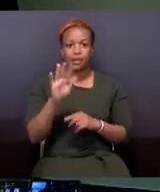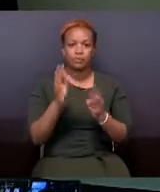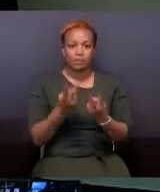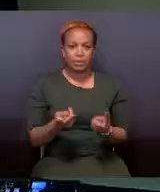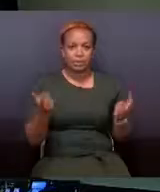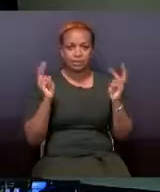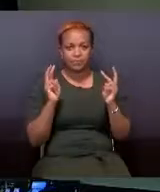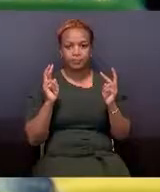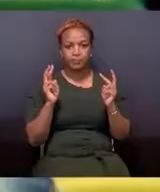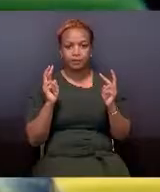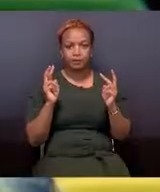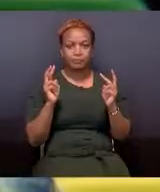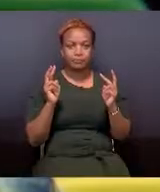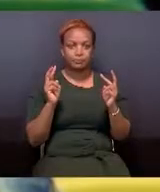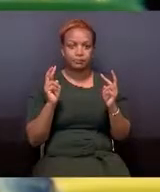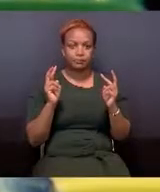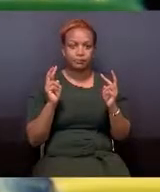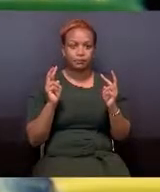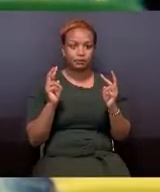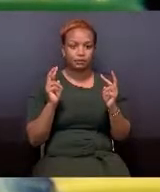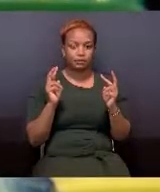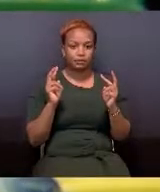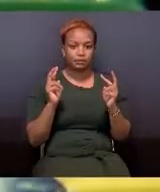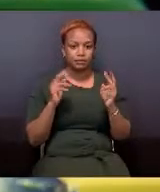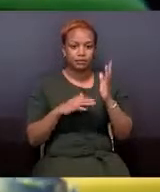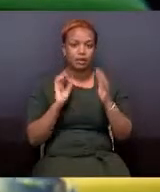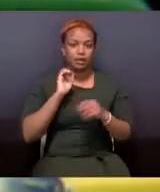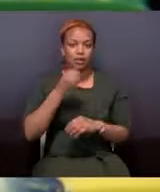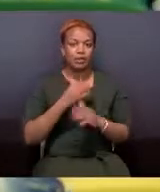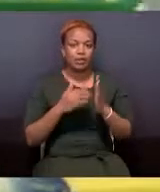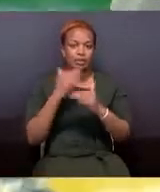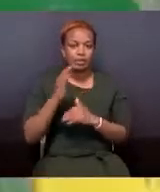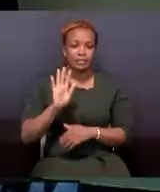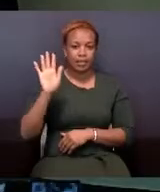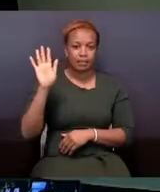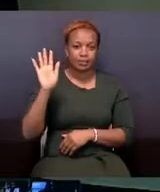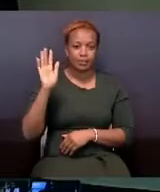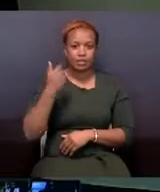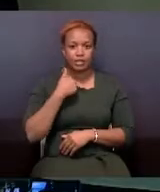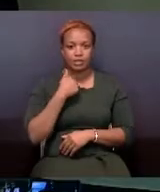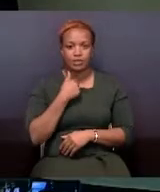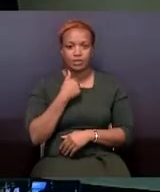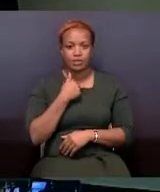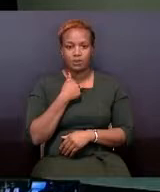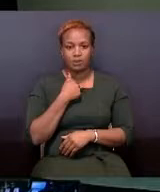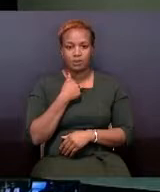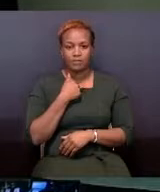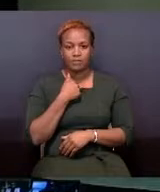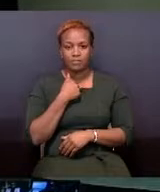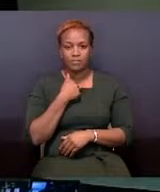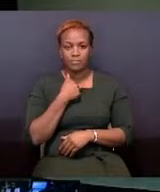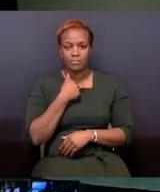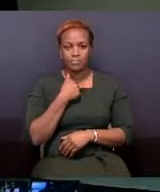maybe that might be a good way to do it. Our next hand, we can